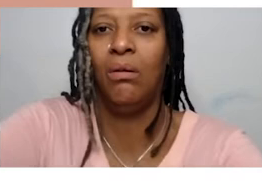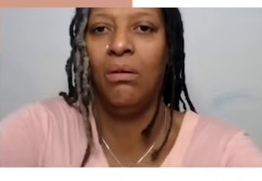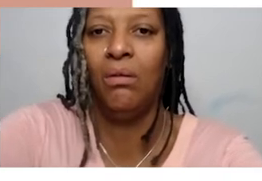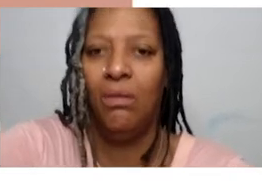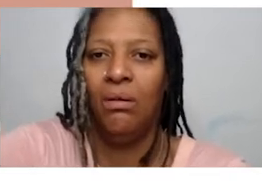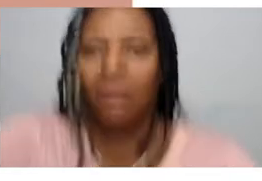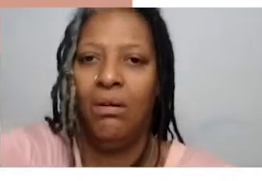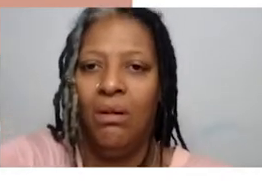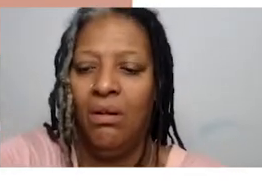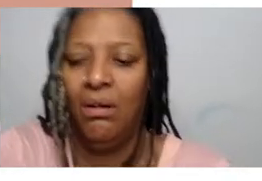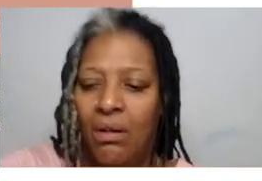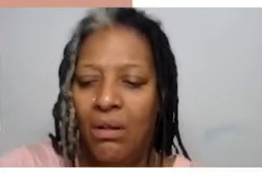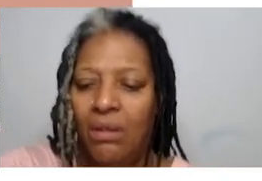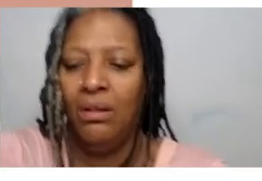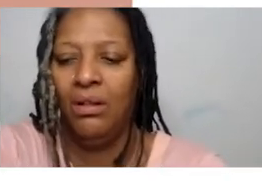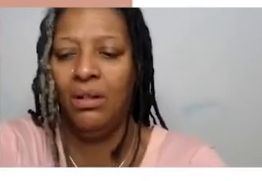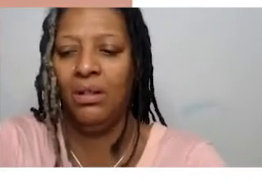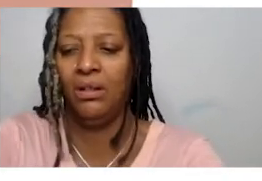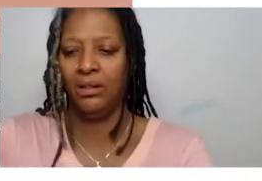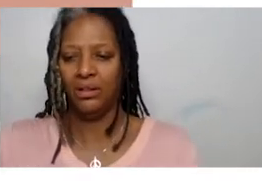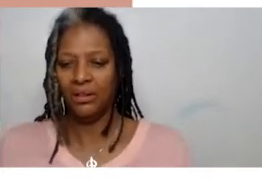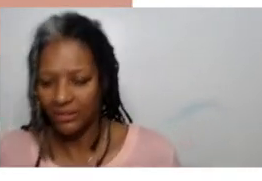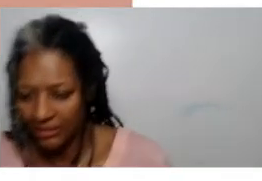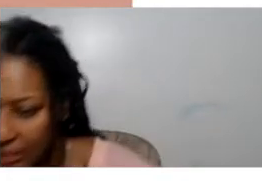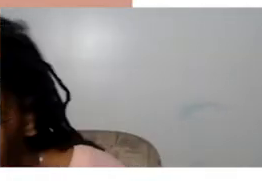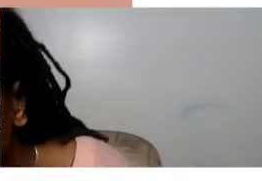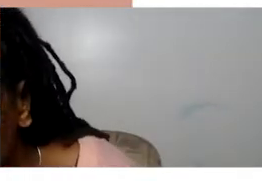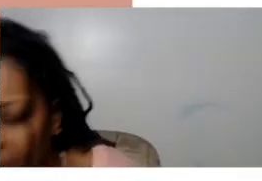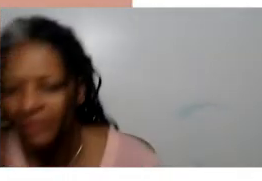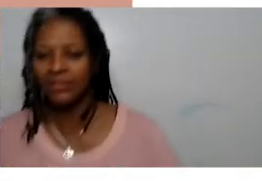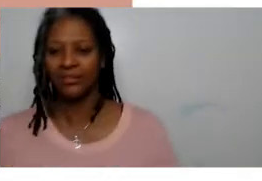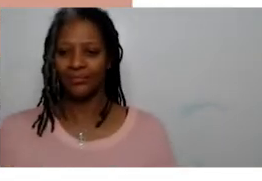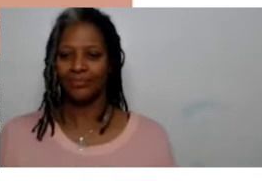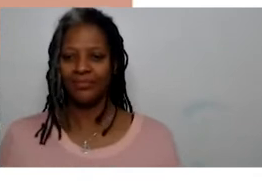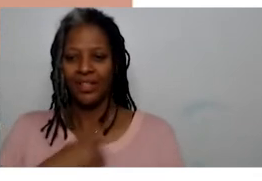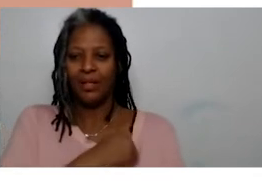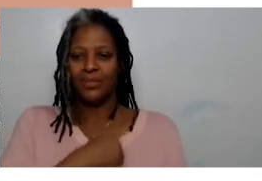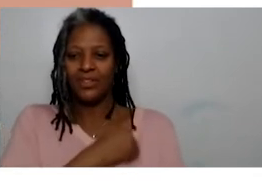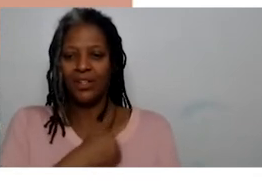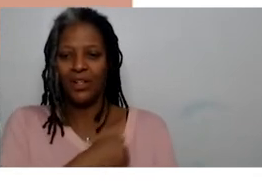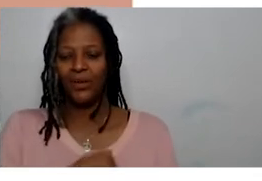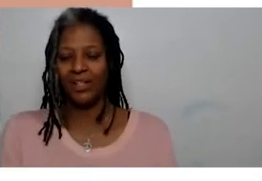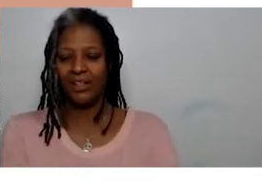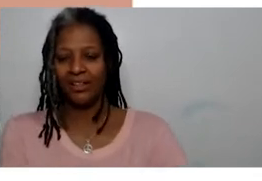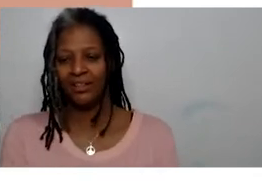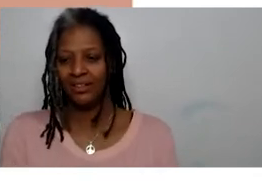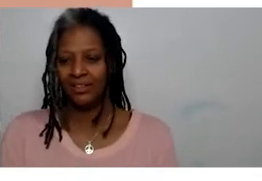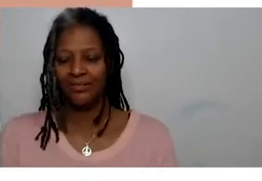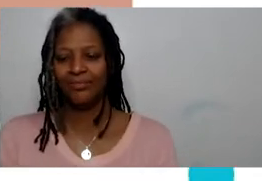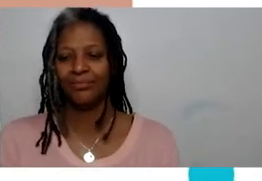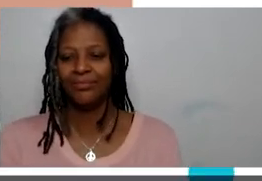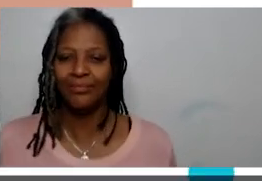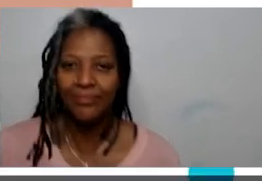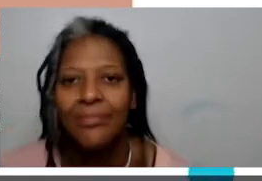and some folks are having a hard time. So I think if you step back, it will help. Sorry for the interruption. Otherwise, we're all good. That sounds